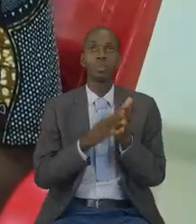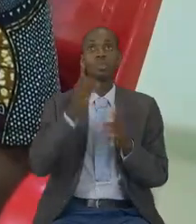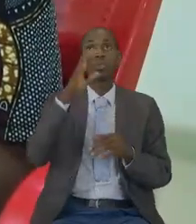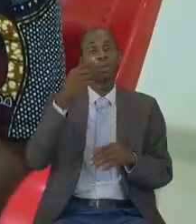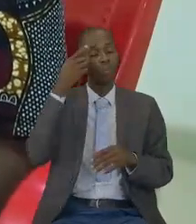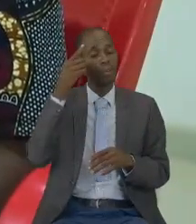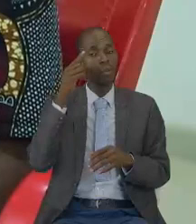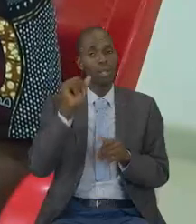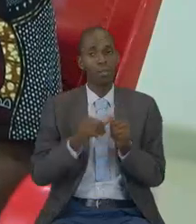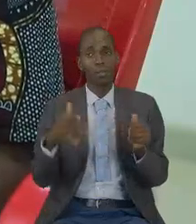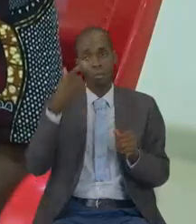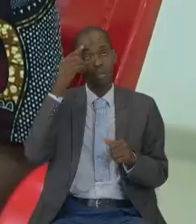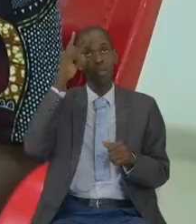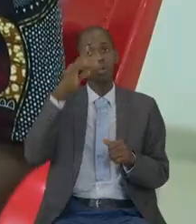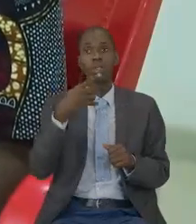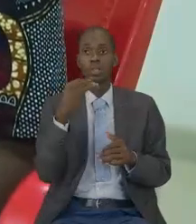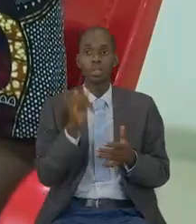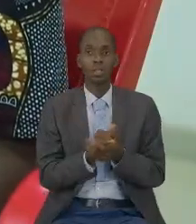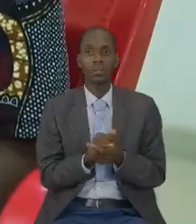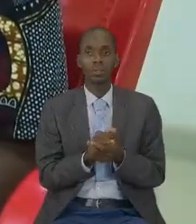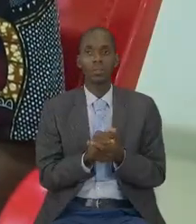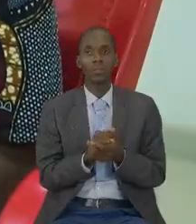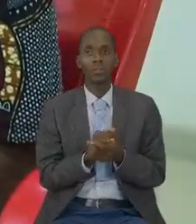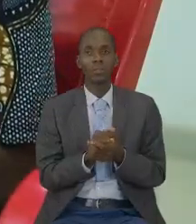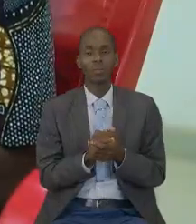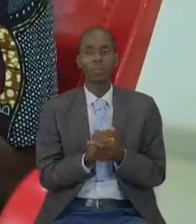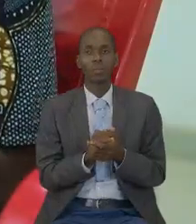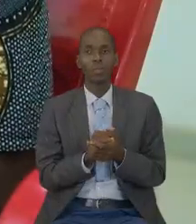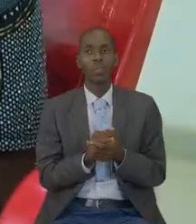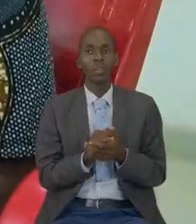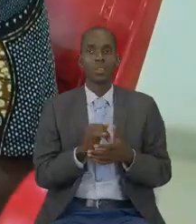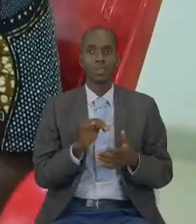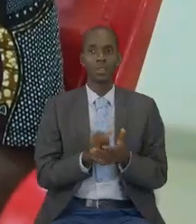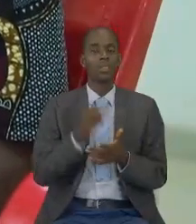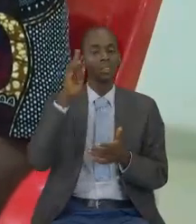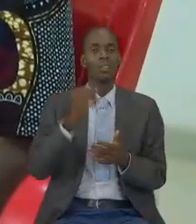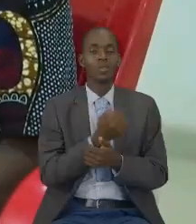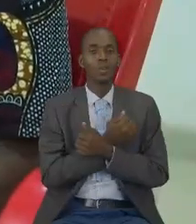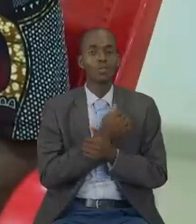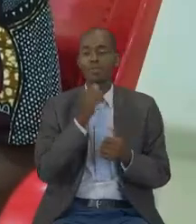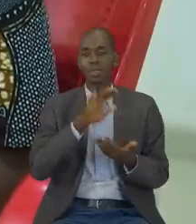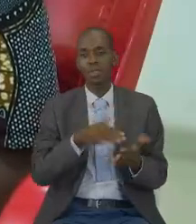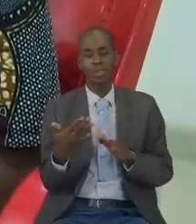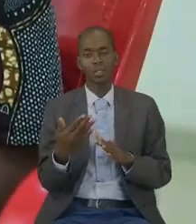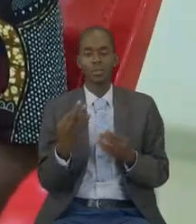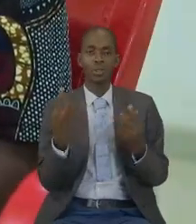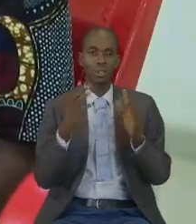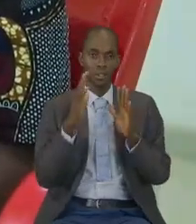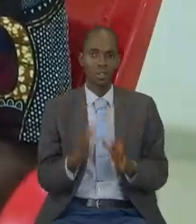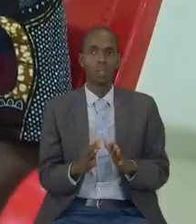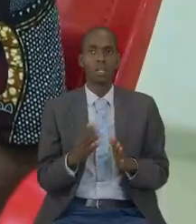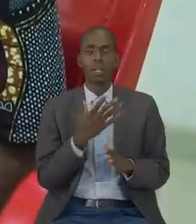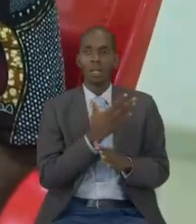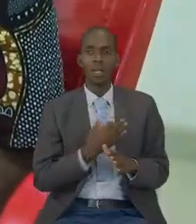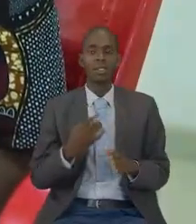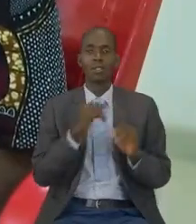know that God says in that He takes no pleasure in the death of a sinner. And I know by Him keeping me from the time